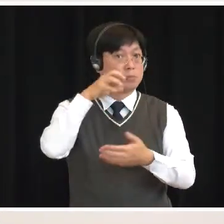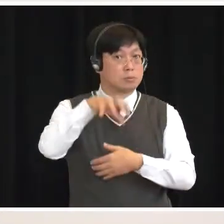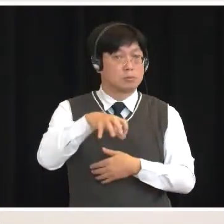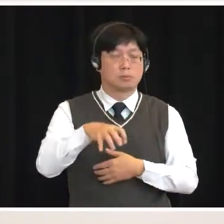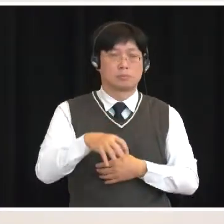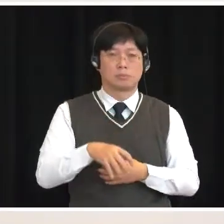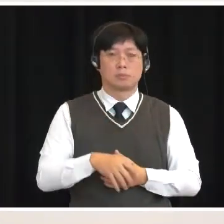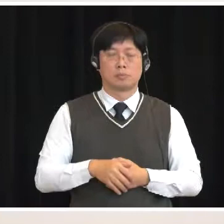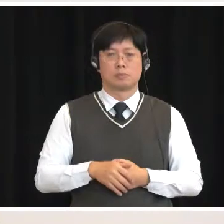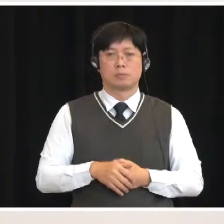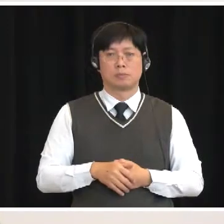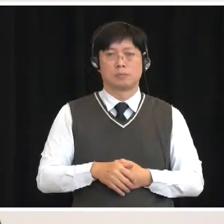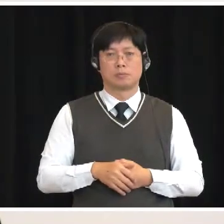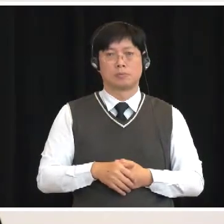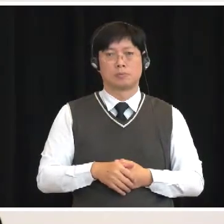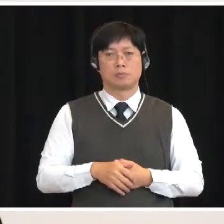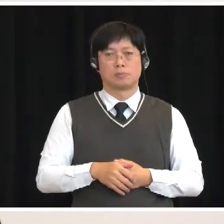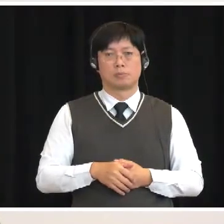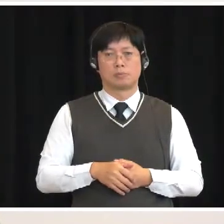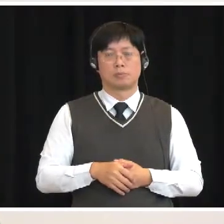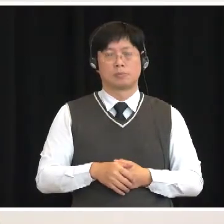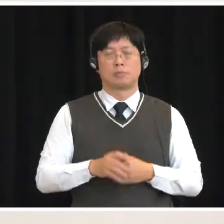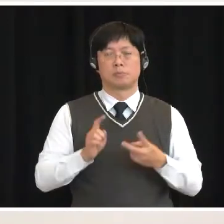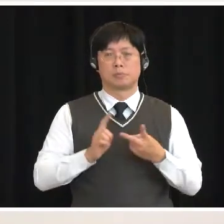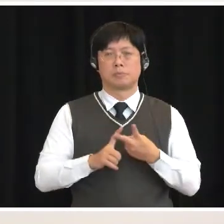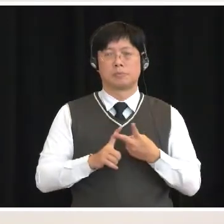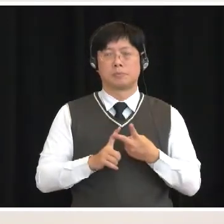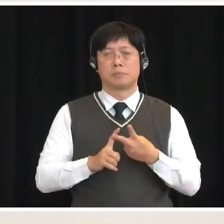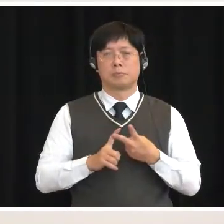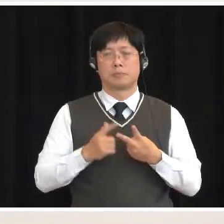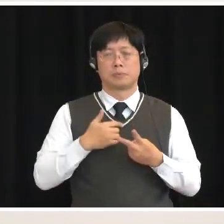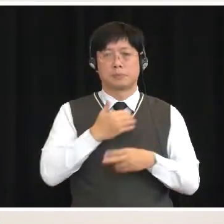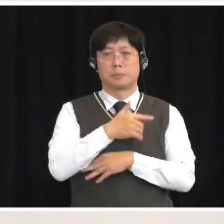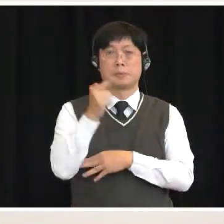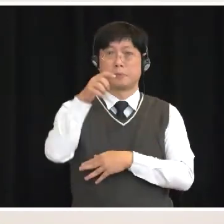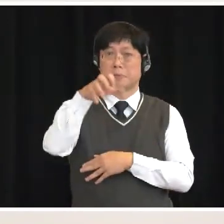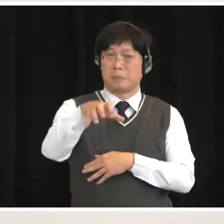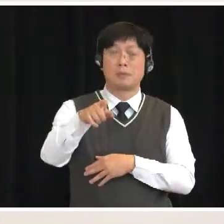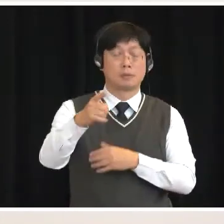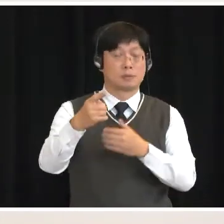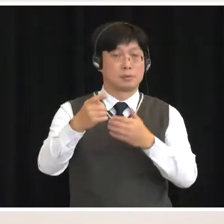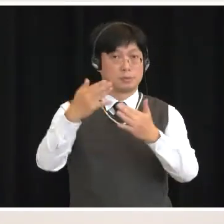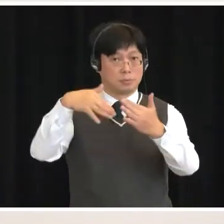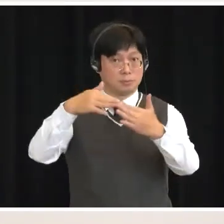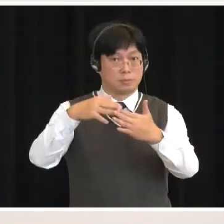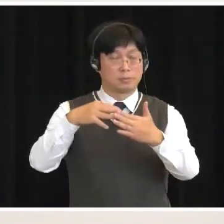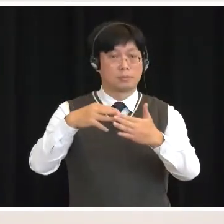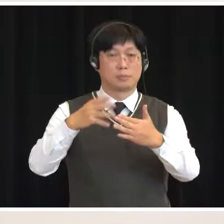and what is being done to ease the problem.